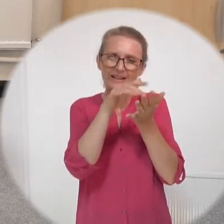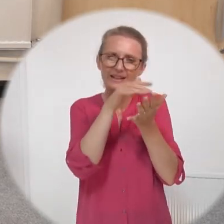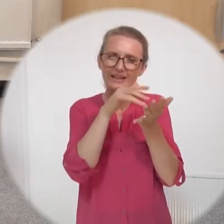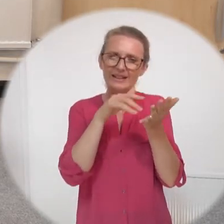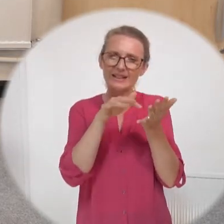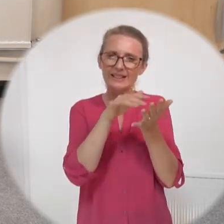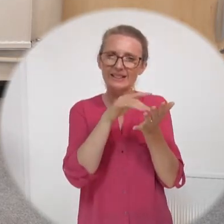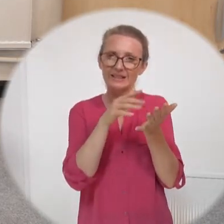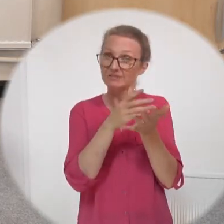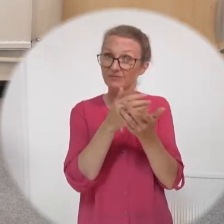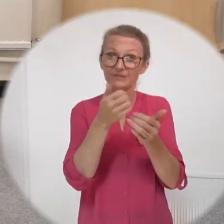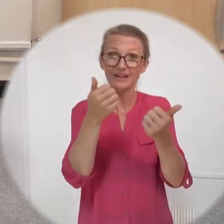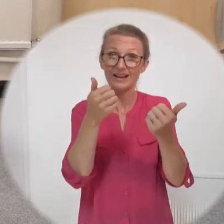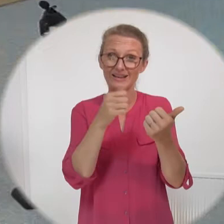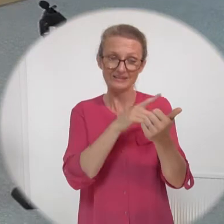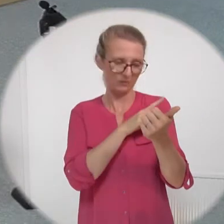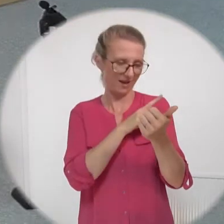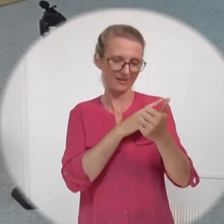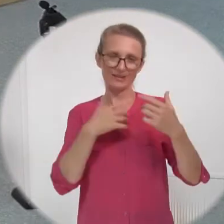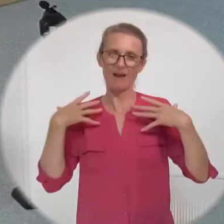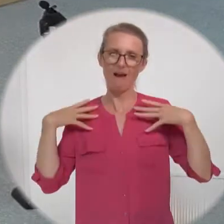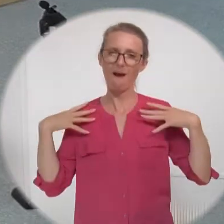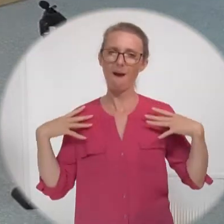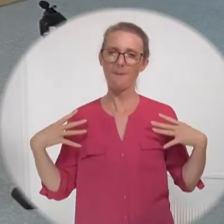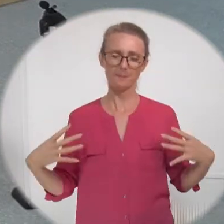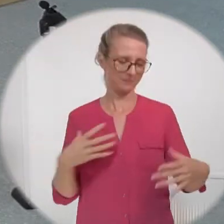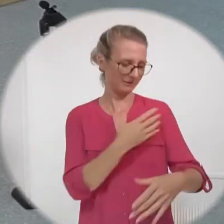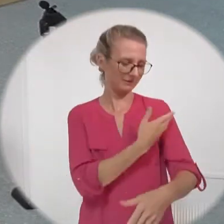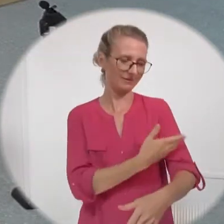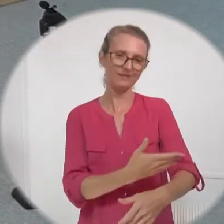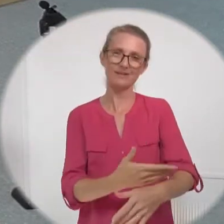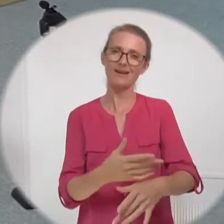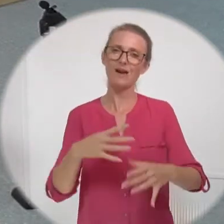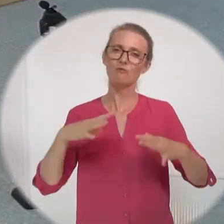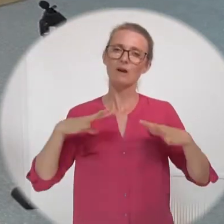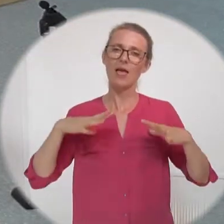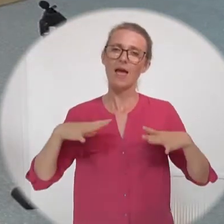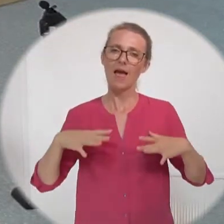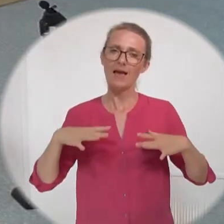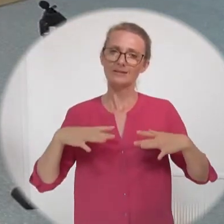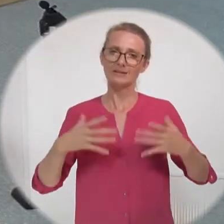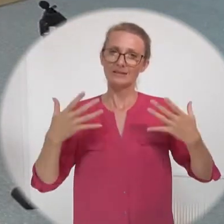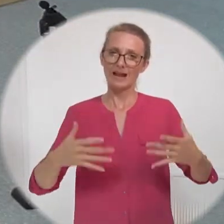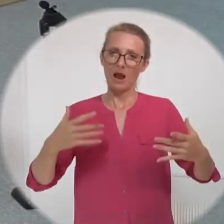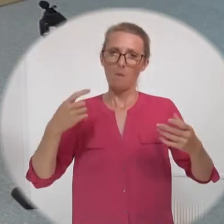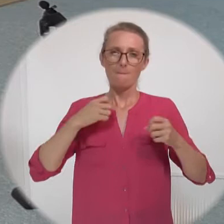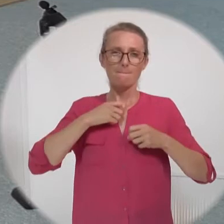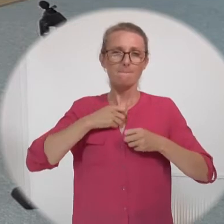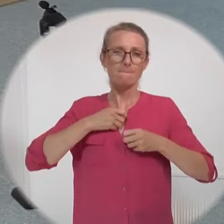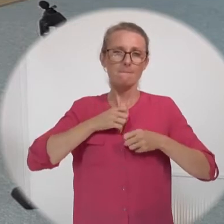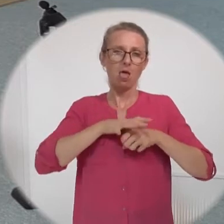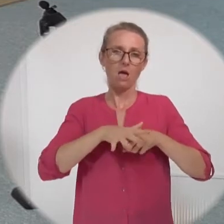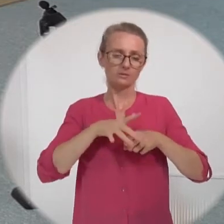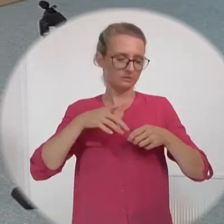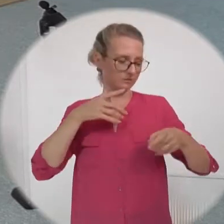okay. It's because we've relaxed the arms so that the circulation is moving around your arms now. Again, check your posture.